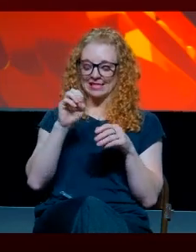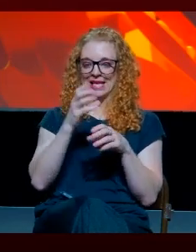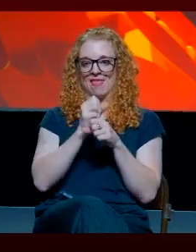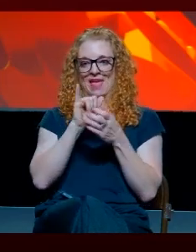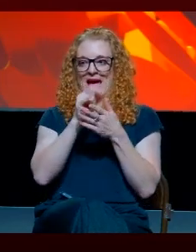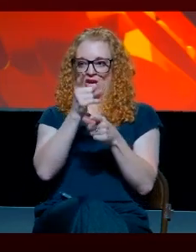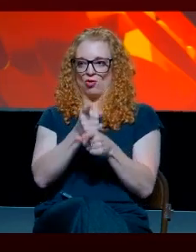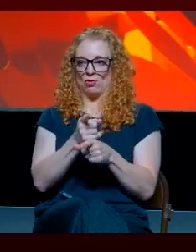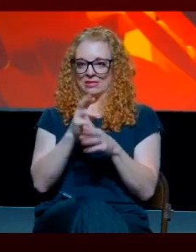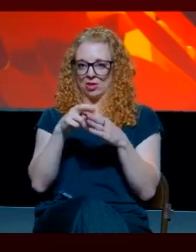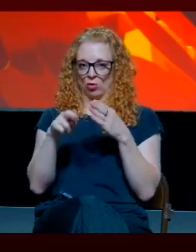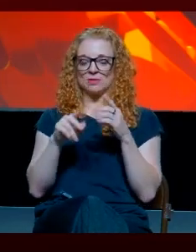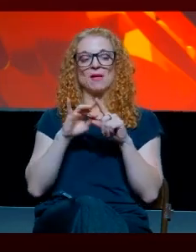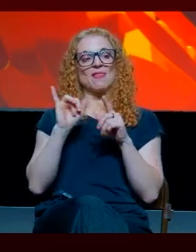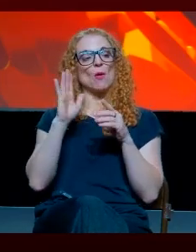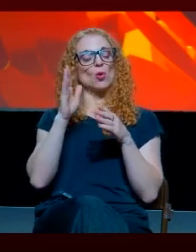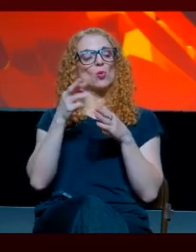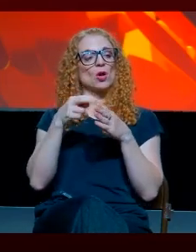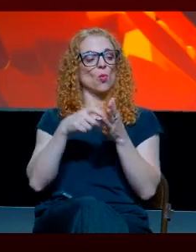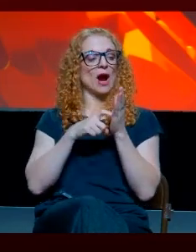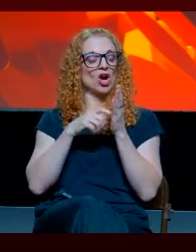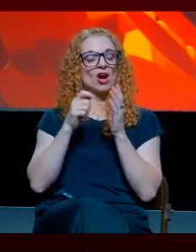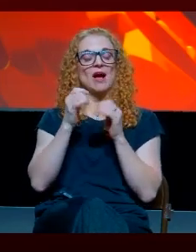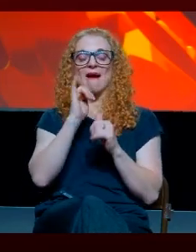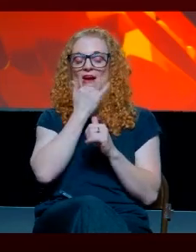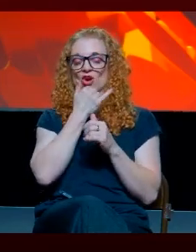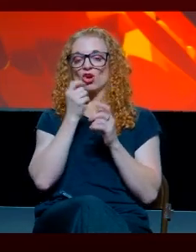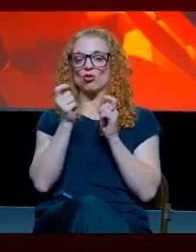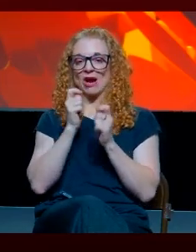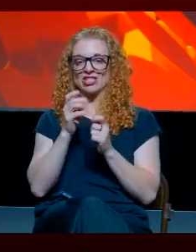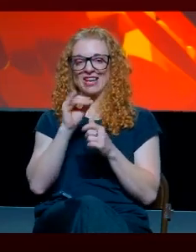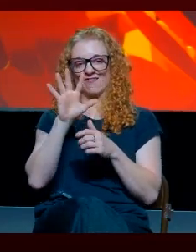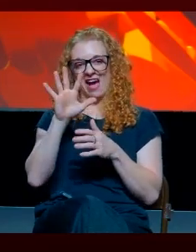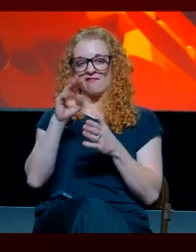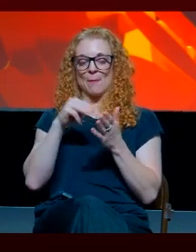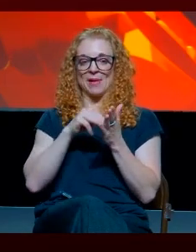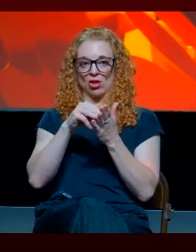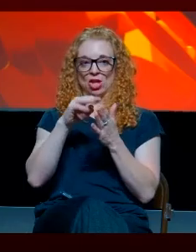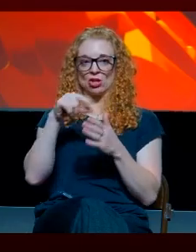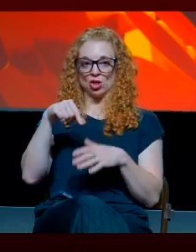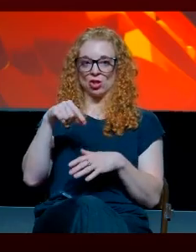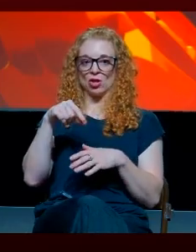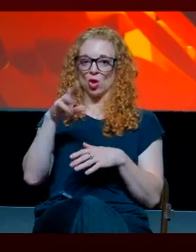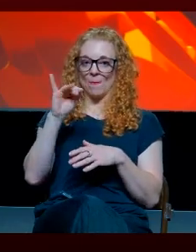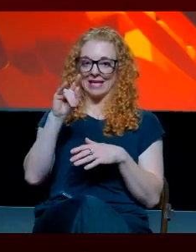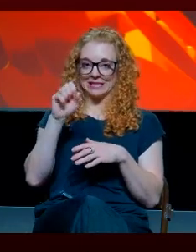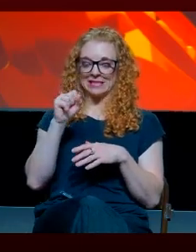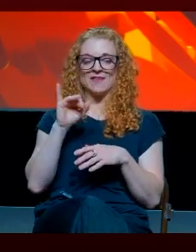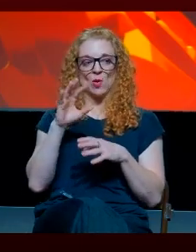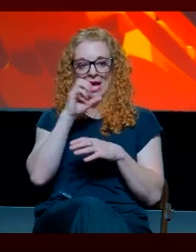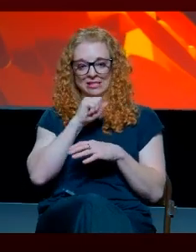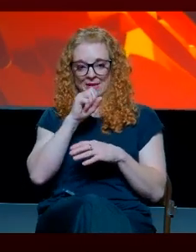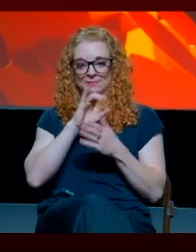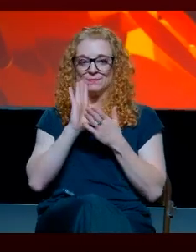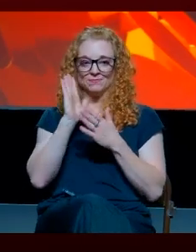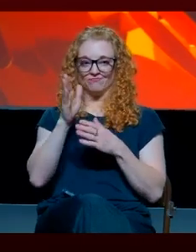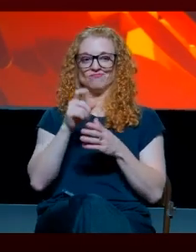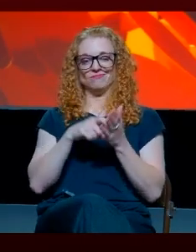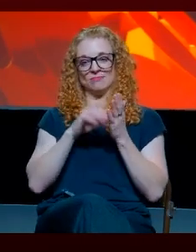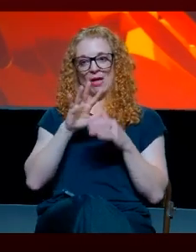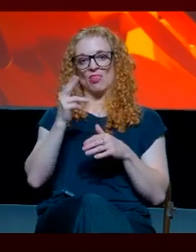results. But it's going to require error correction in about 5 million qubits. And if you do some estimates, it'll take about 13 days